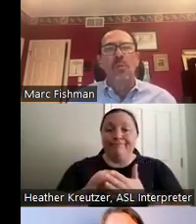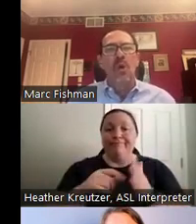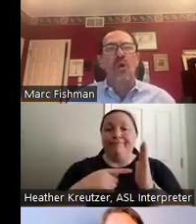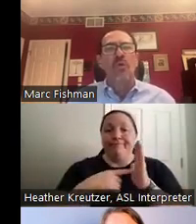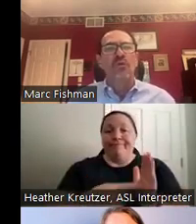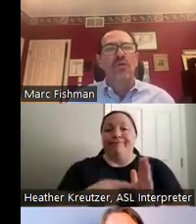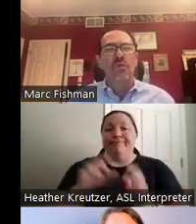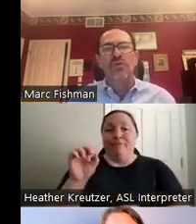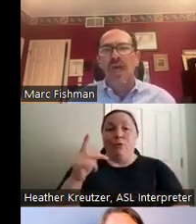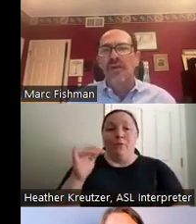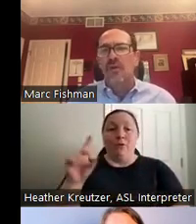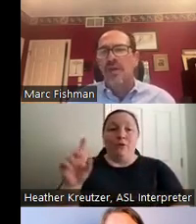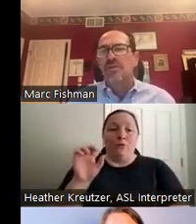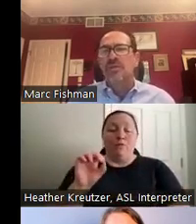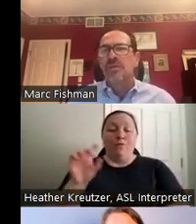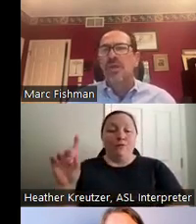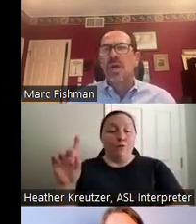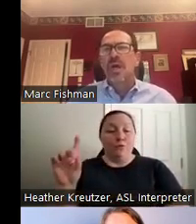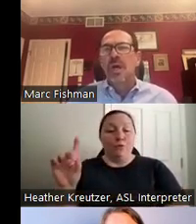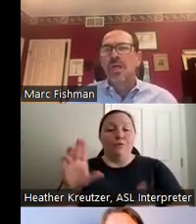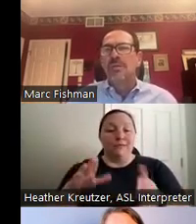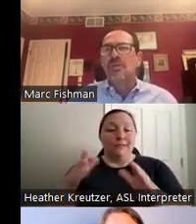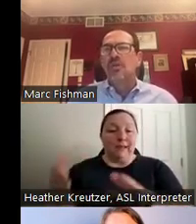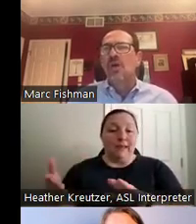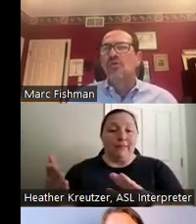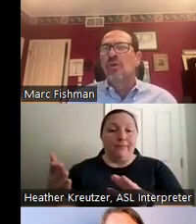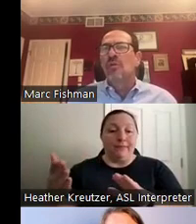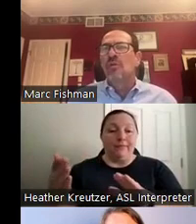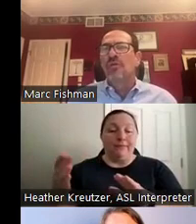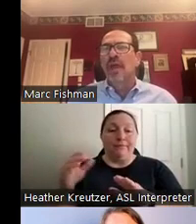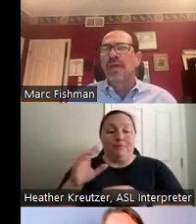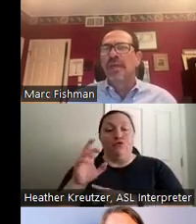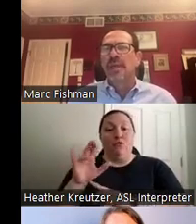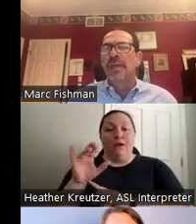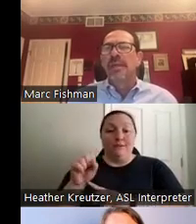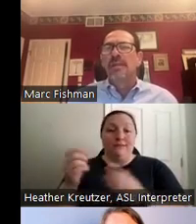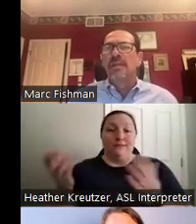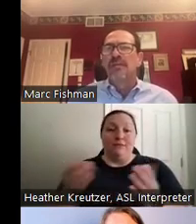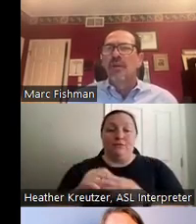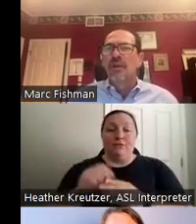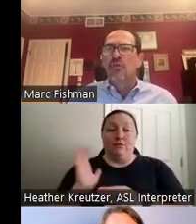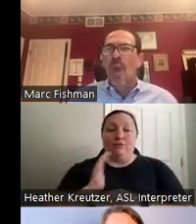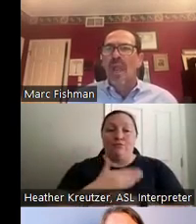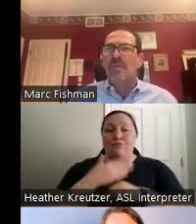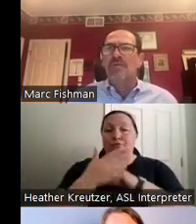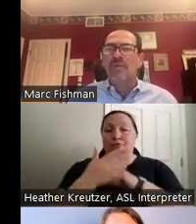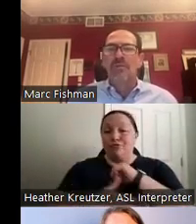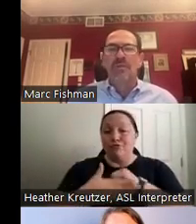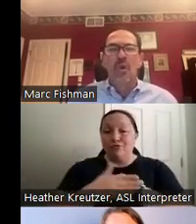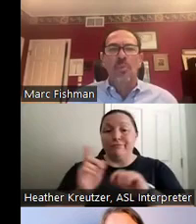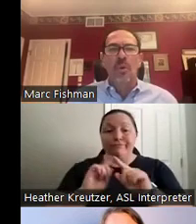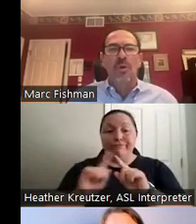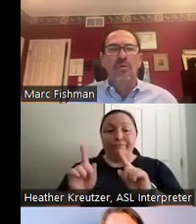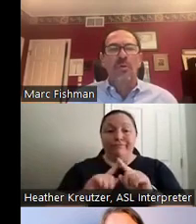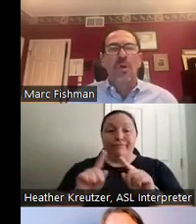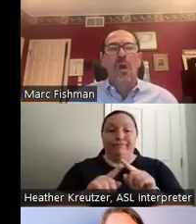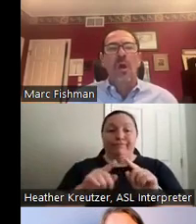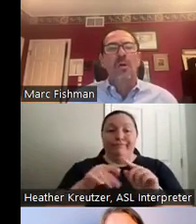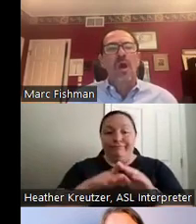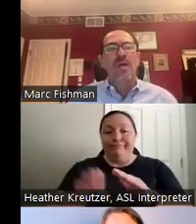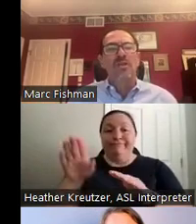the opioid overdose death crisis in this country, reflecting the various waves of the